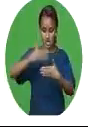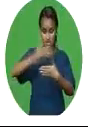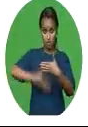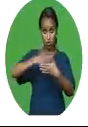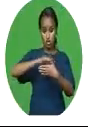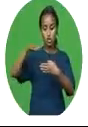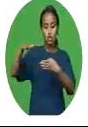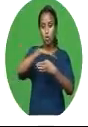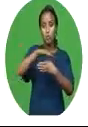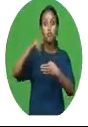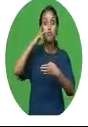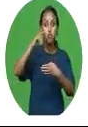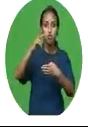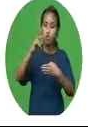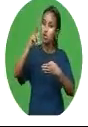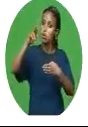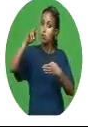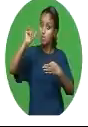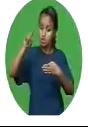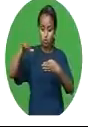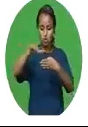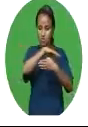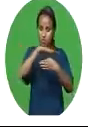and top views of the prism. On the top